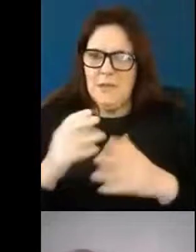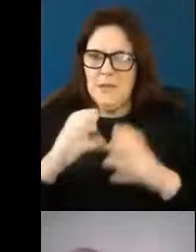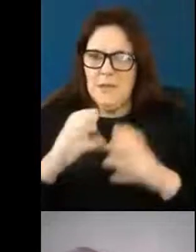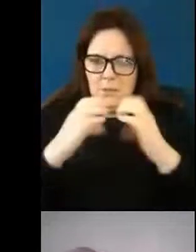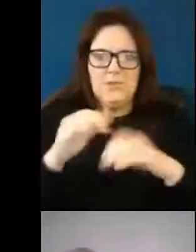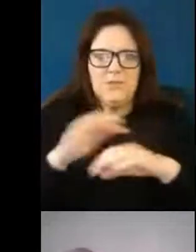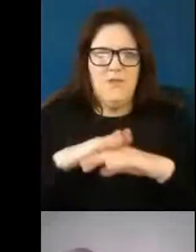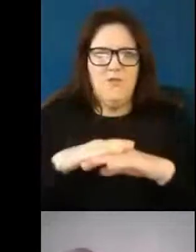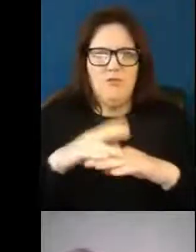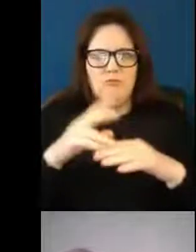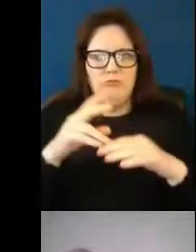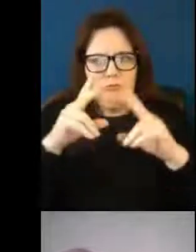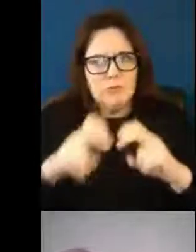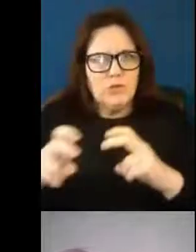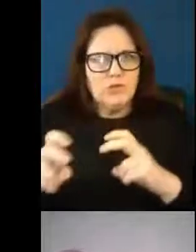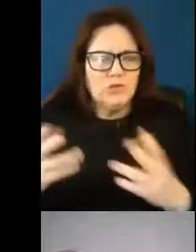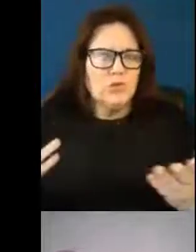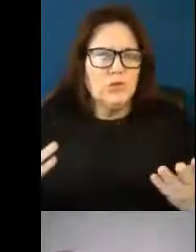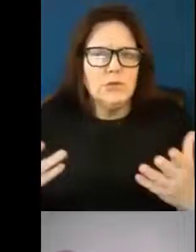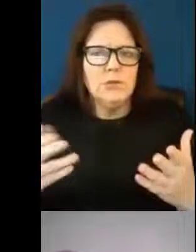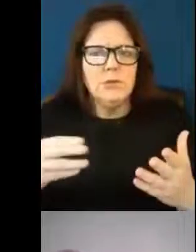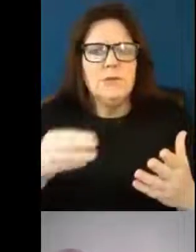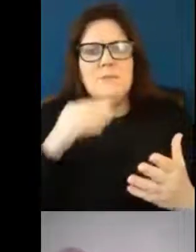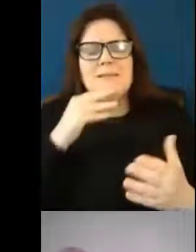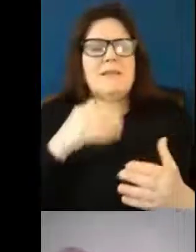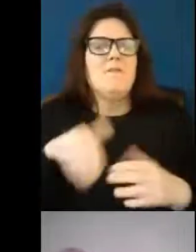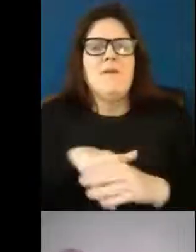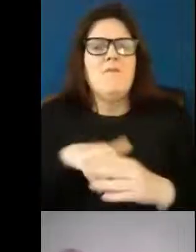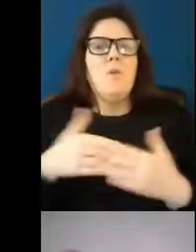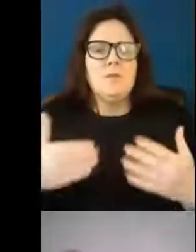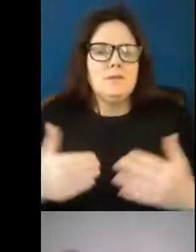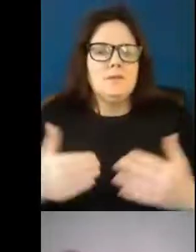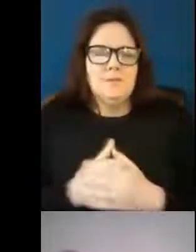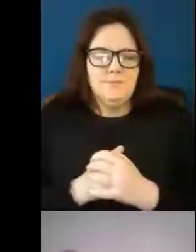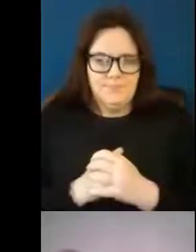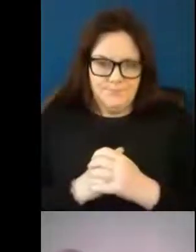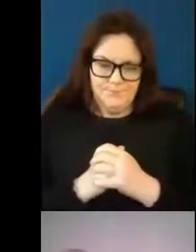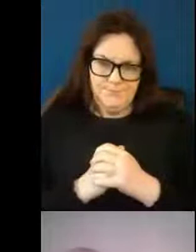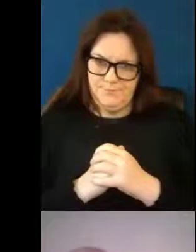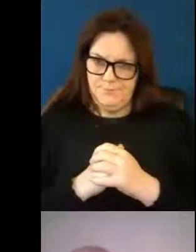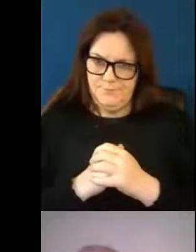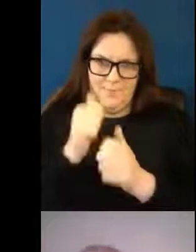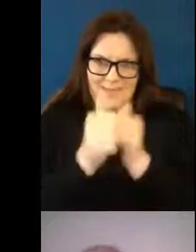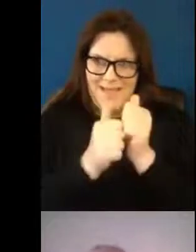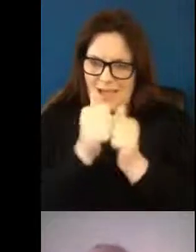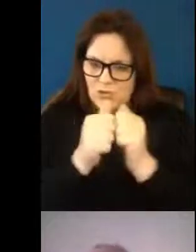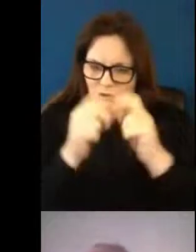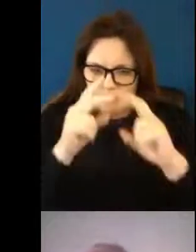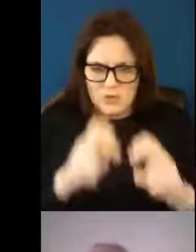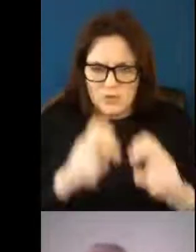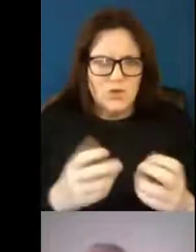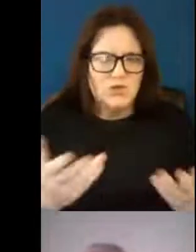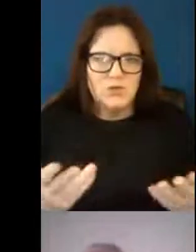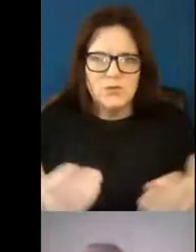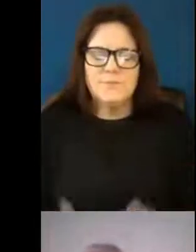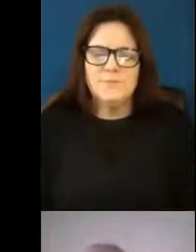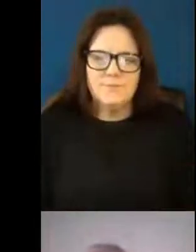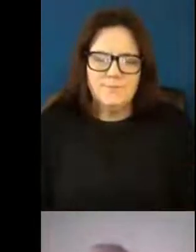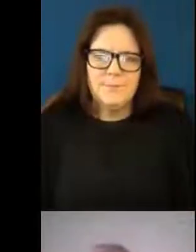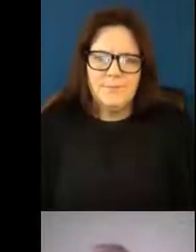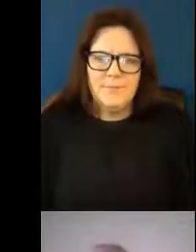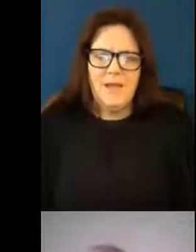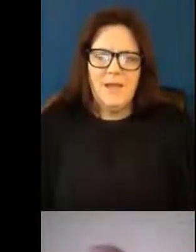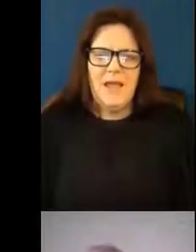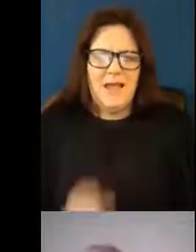research practice. Involves looking at, for example, action research, and I would suggest